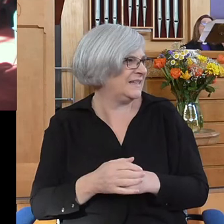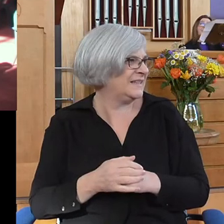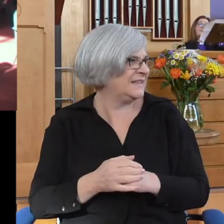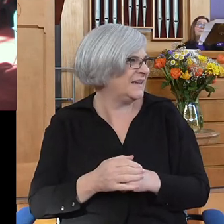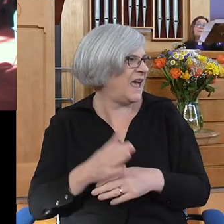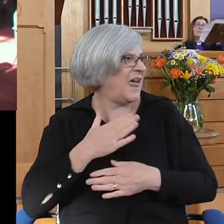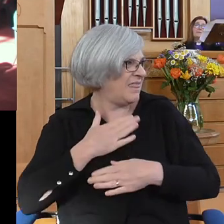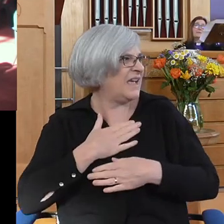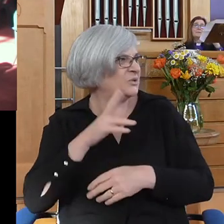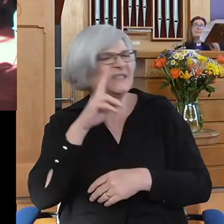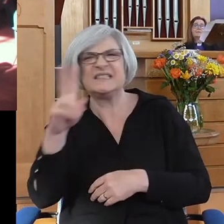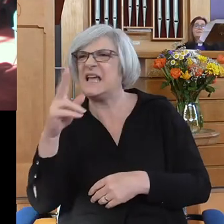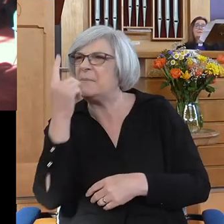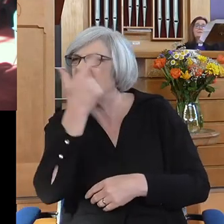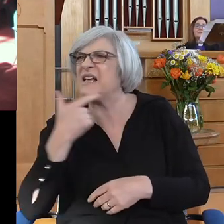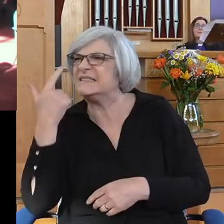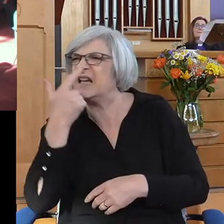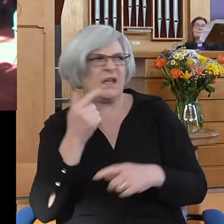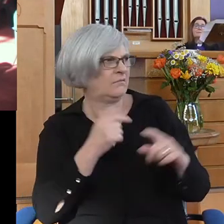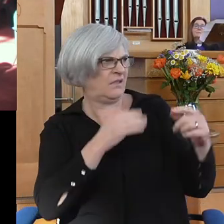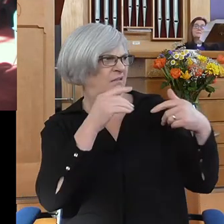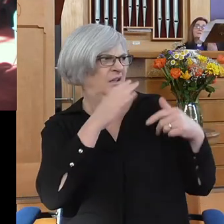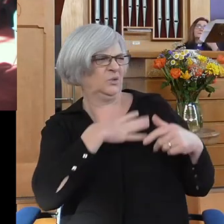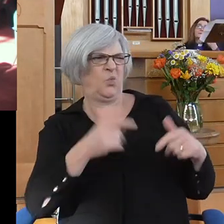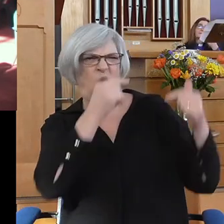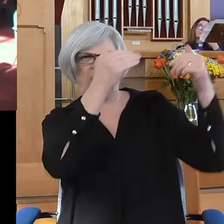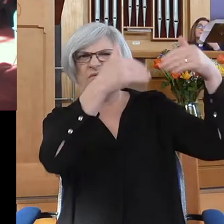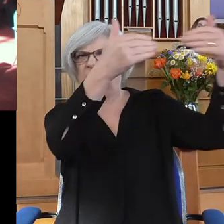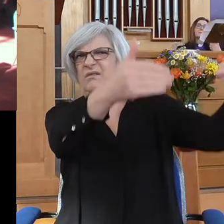faces. No. Oh, they're fine. They're